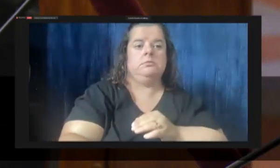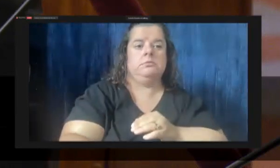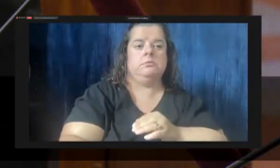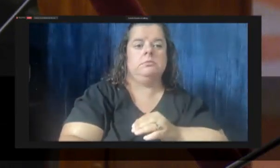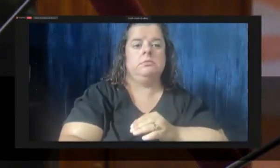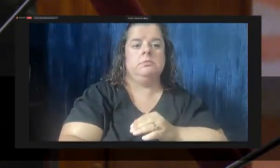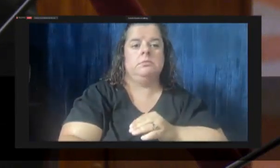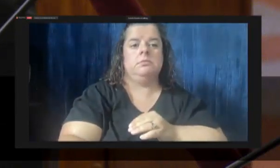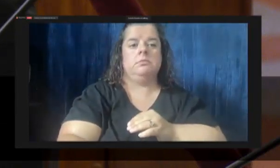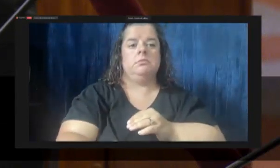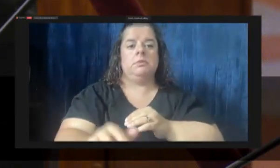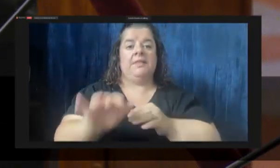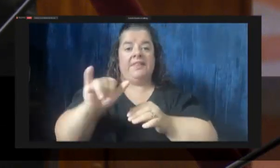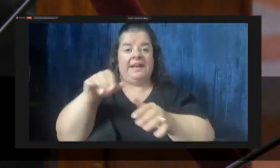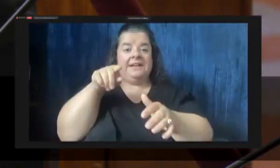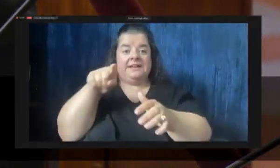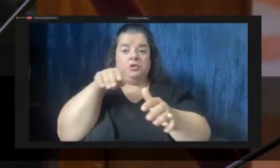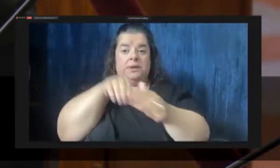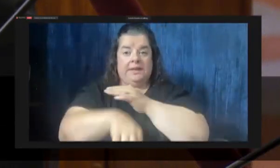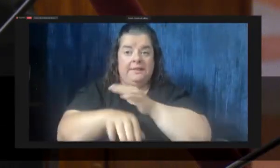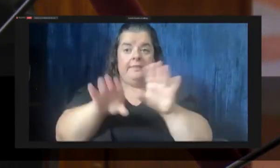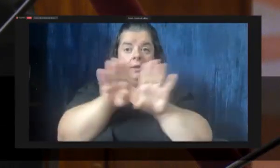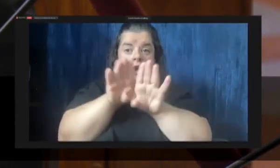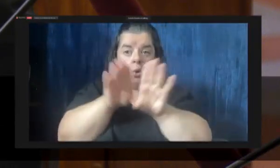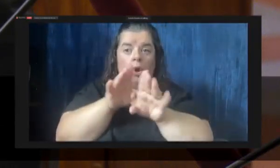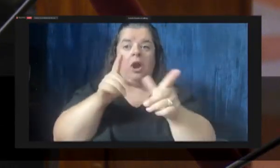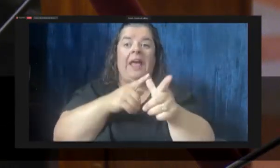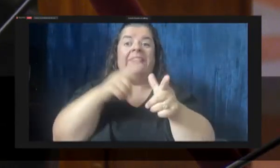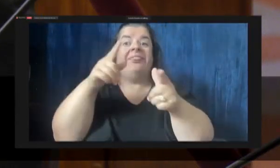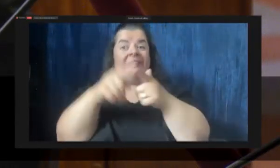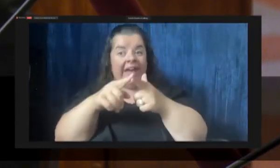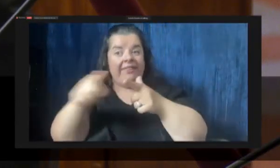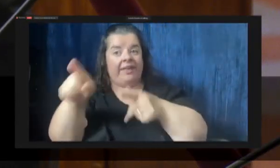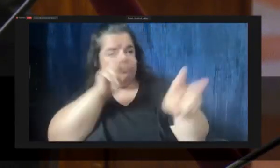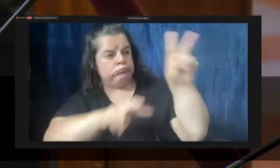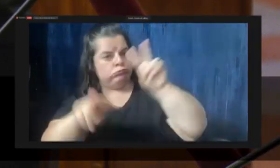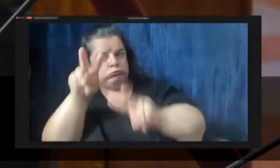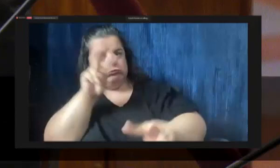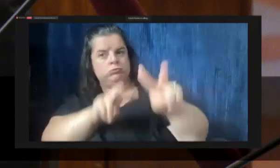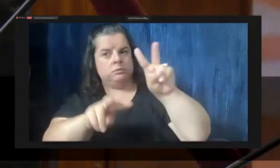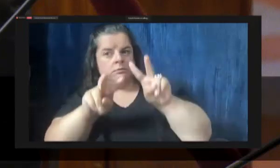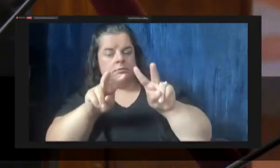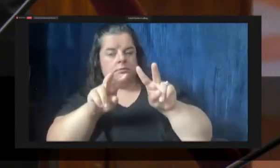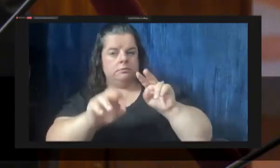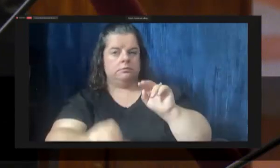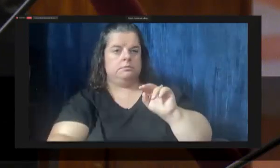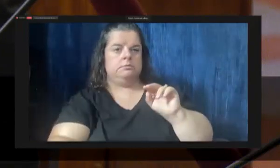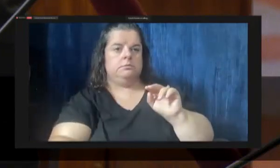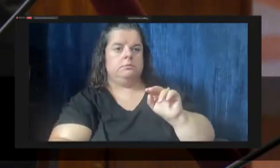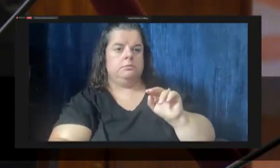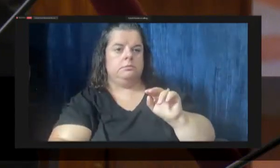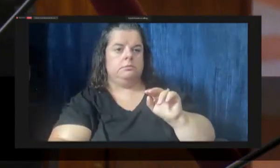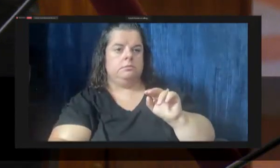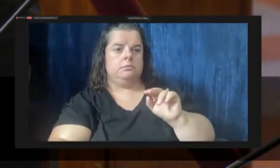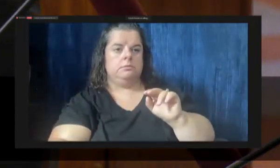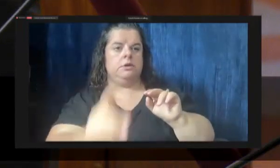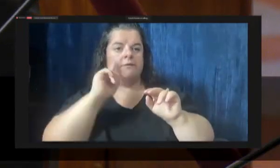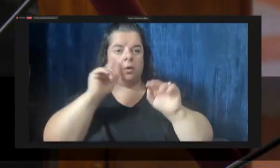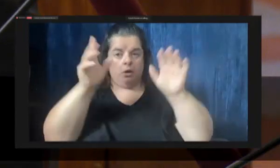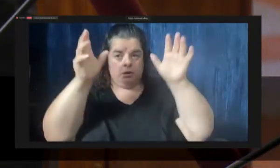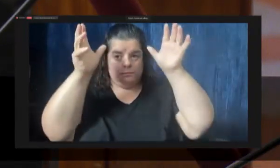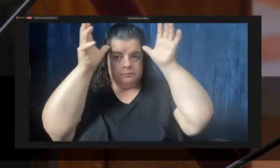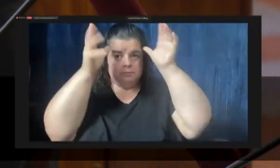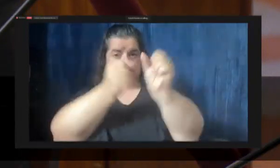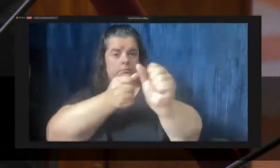of those folks, they observe your practices as a bow hunter.